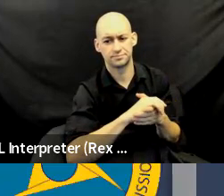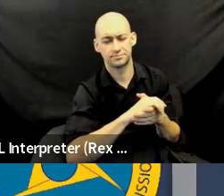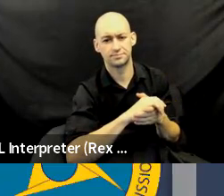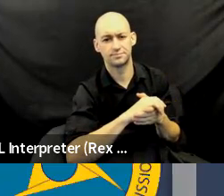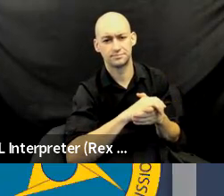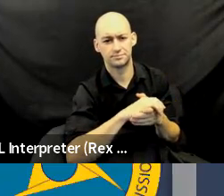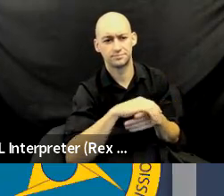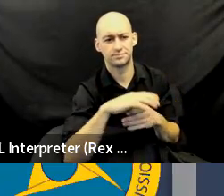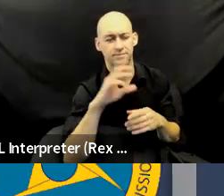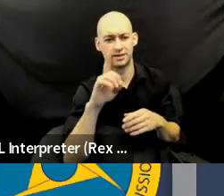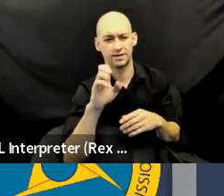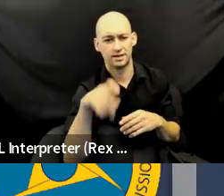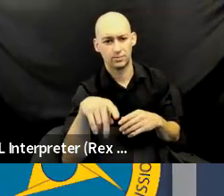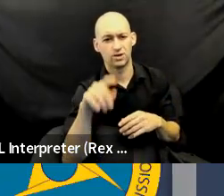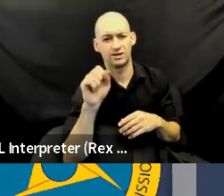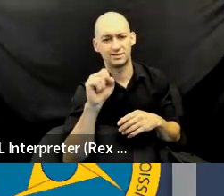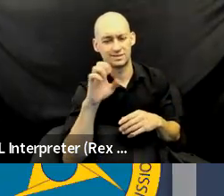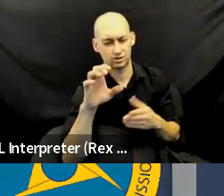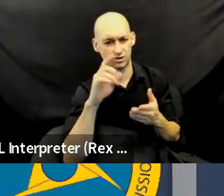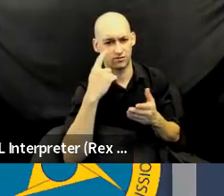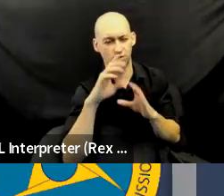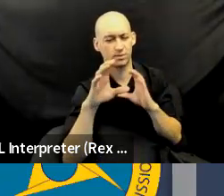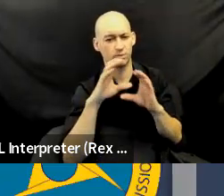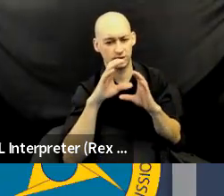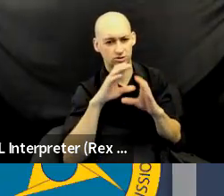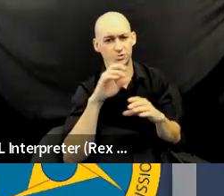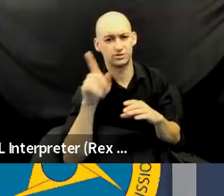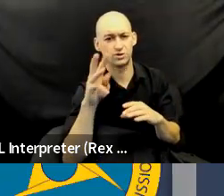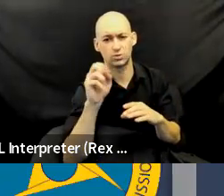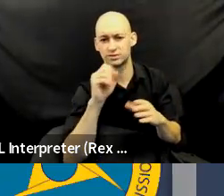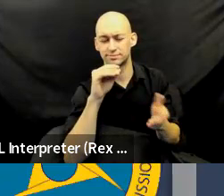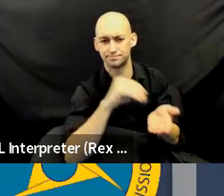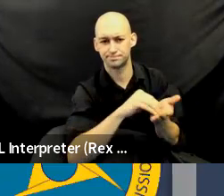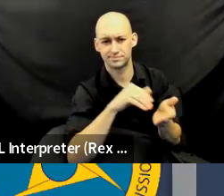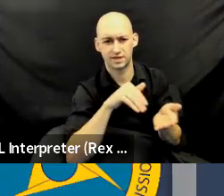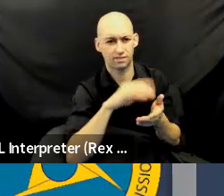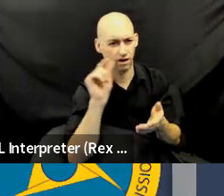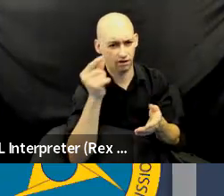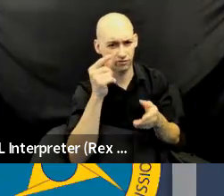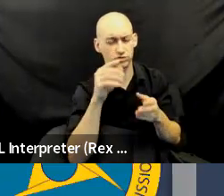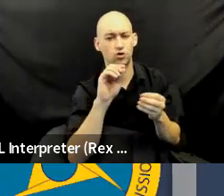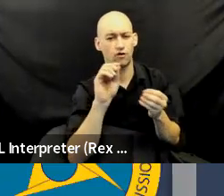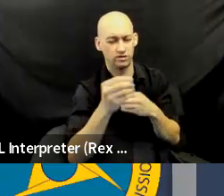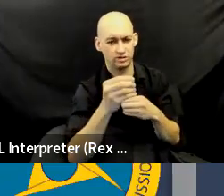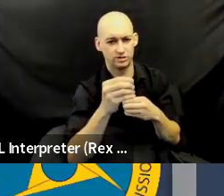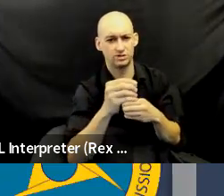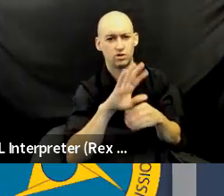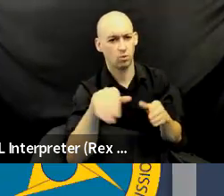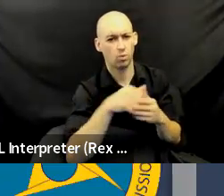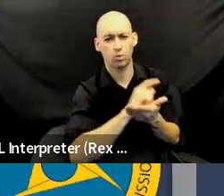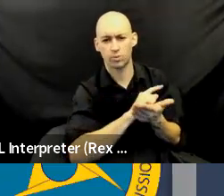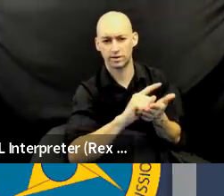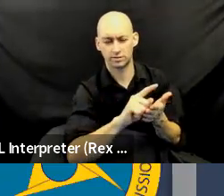Tammy McGowan, our Deputy Secretary for Communications. She was basically embedded in the governor's office with the governor's team for that entire week. All